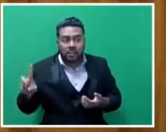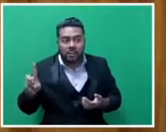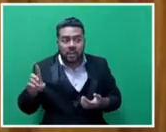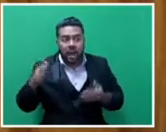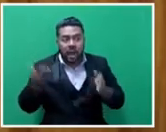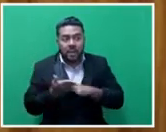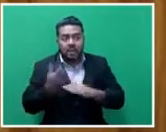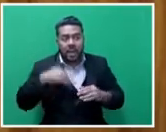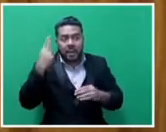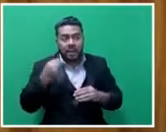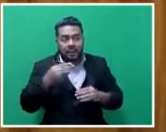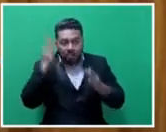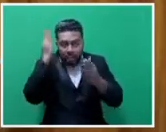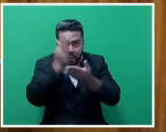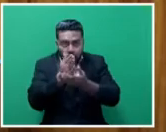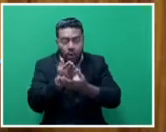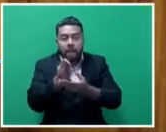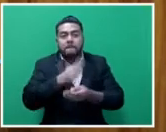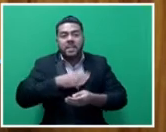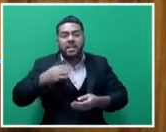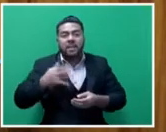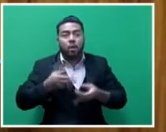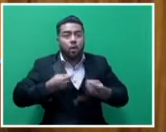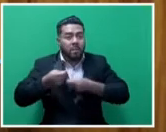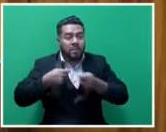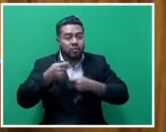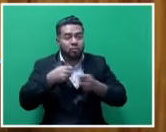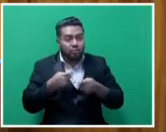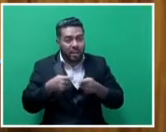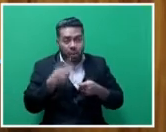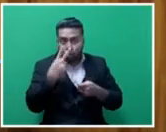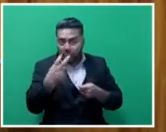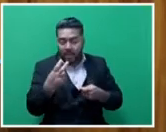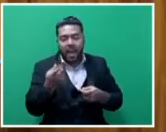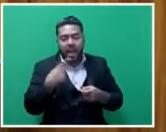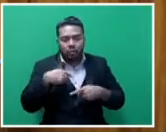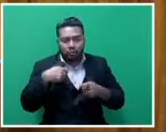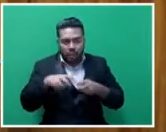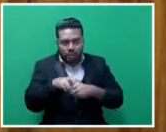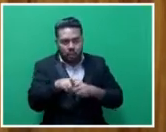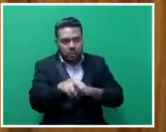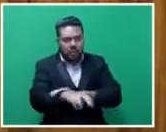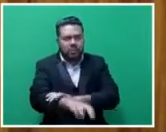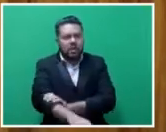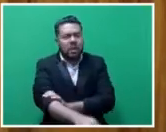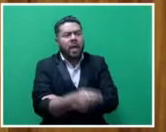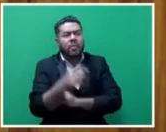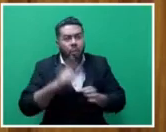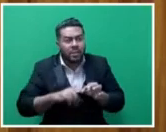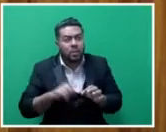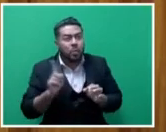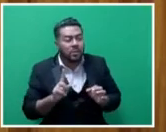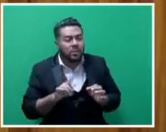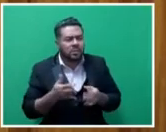name, directed towards the Minister for Commerce, Trade, Tourism and Transport. And the question is, given that the building